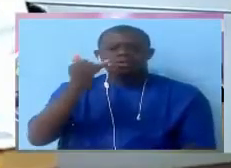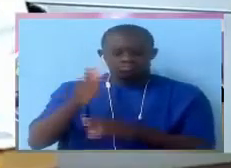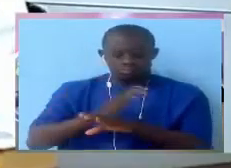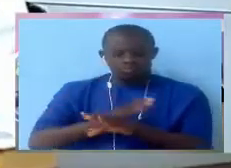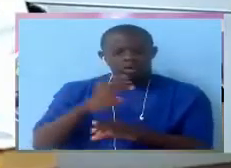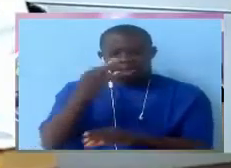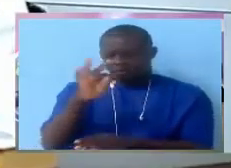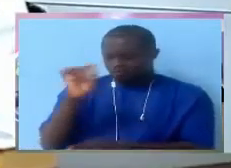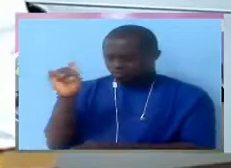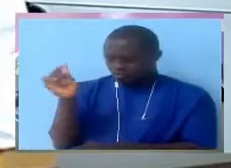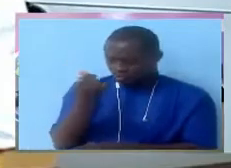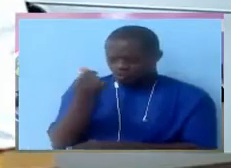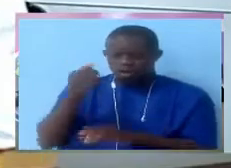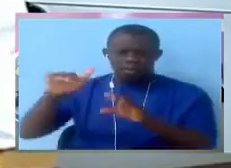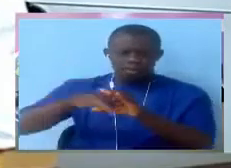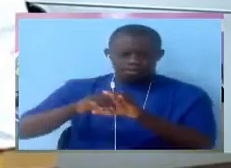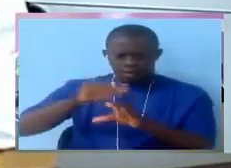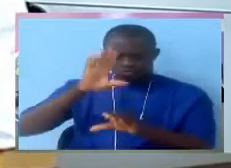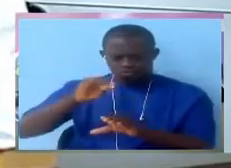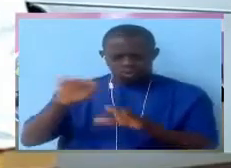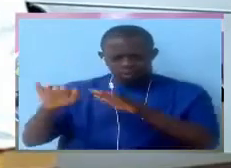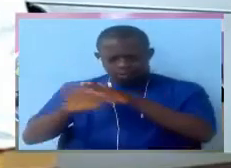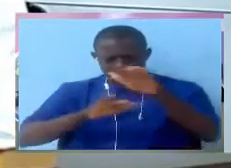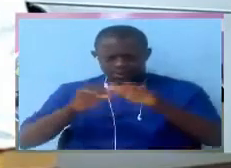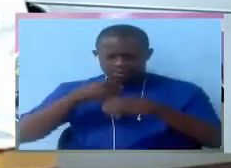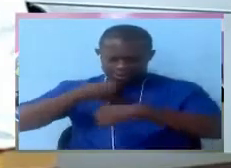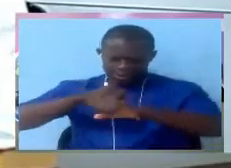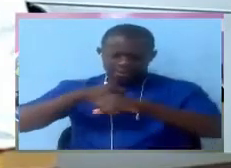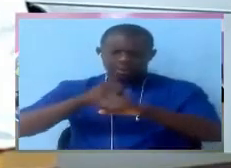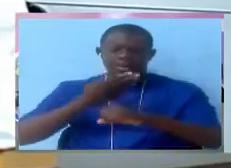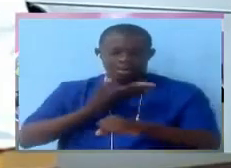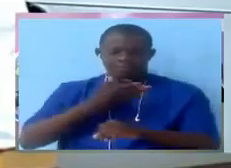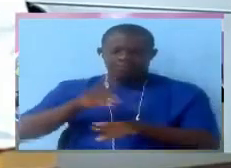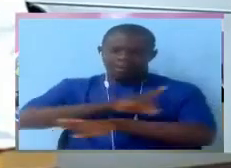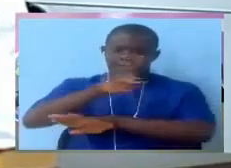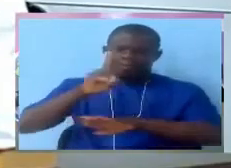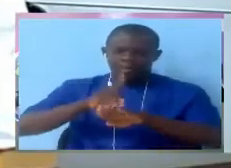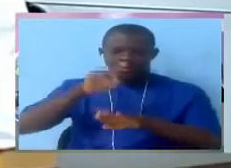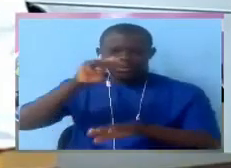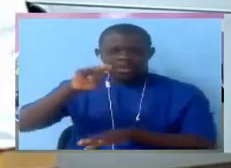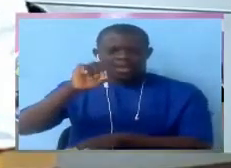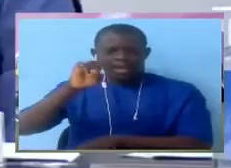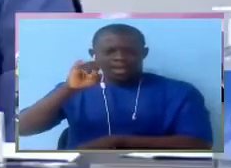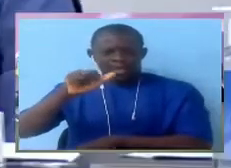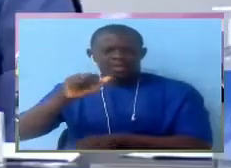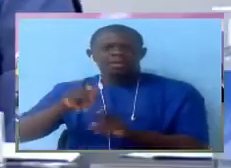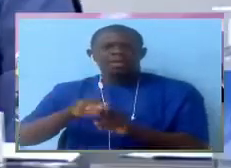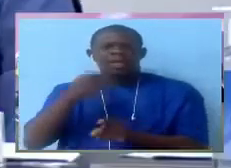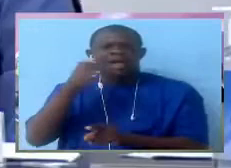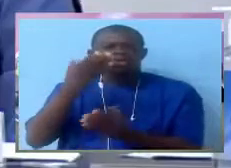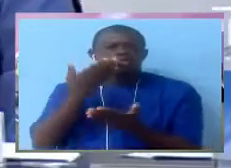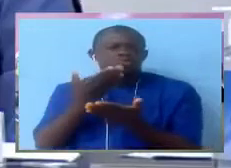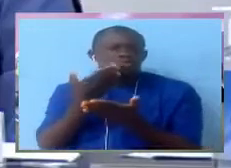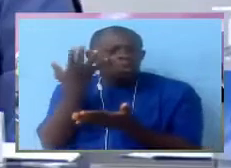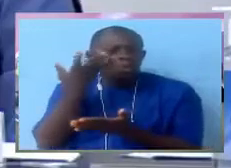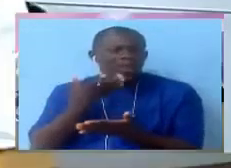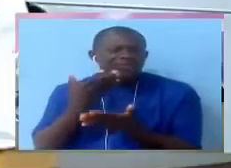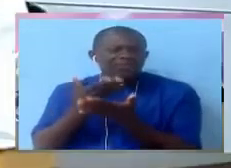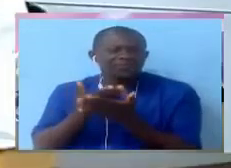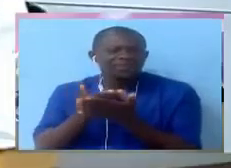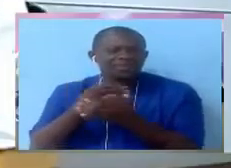the NIA. Yes, we had our basic recruit training at the NIA. When did you finish? Kañ nga ko